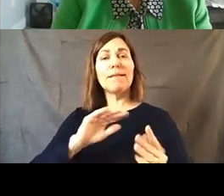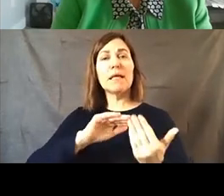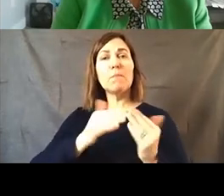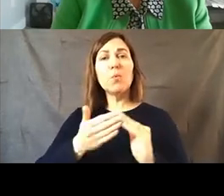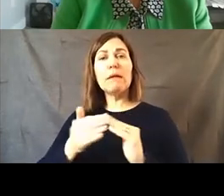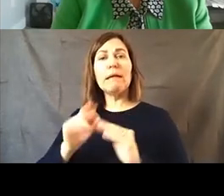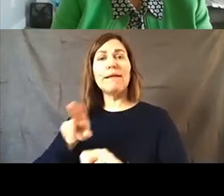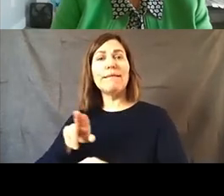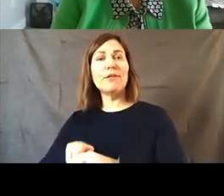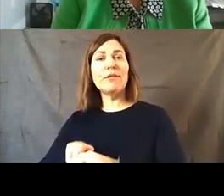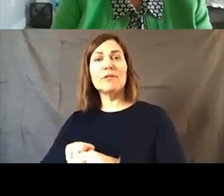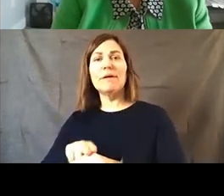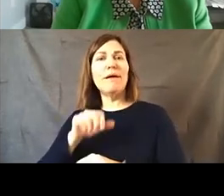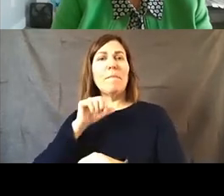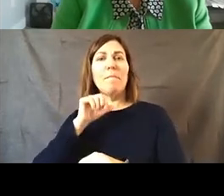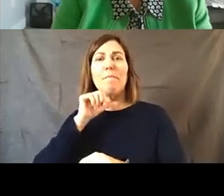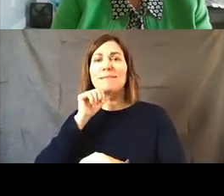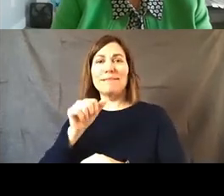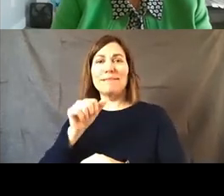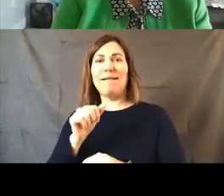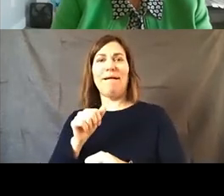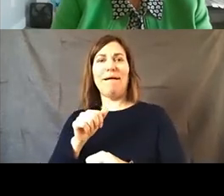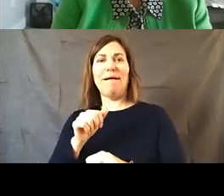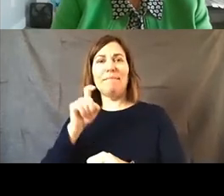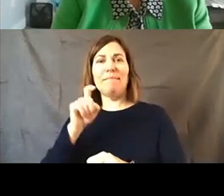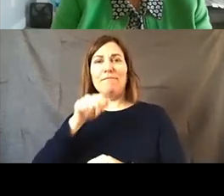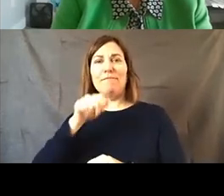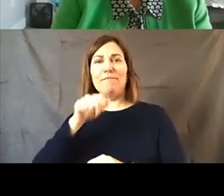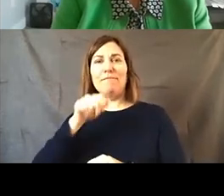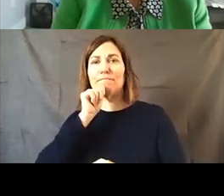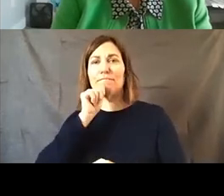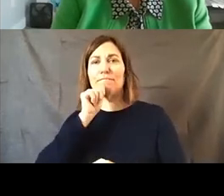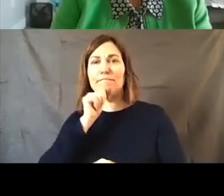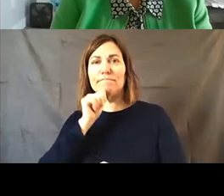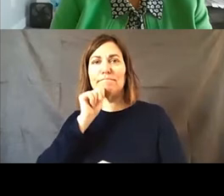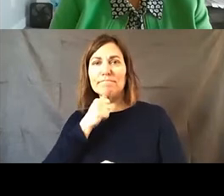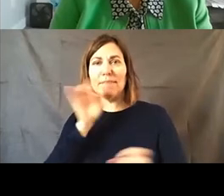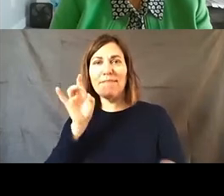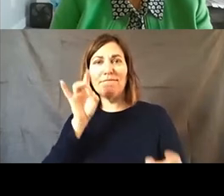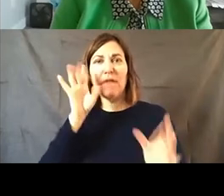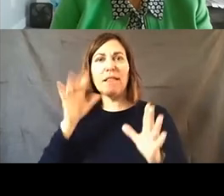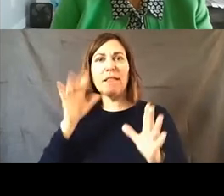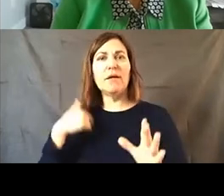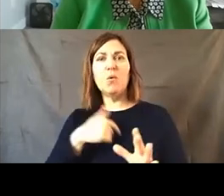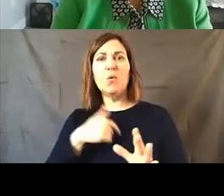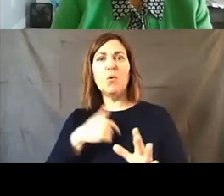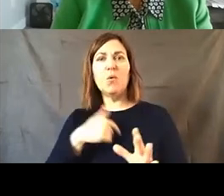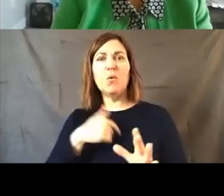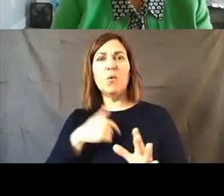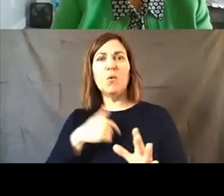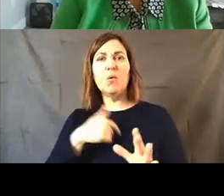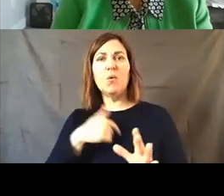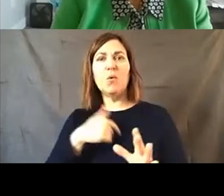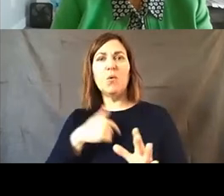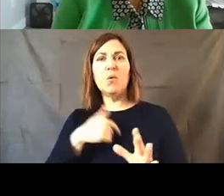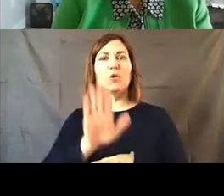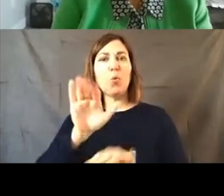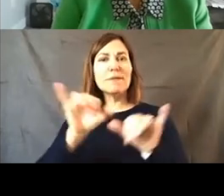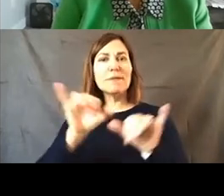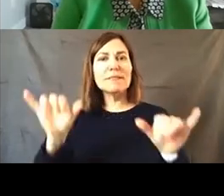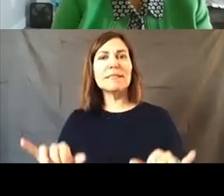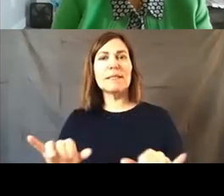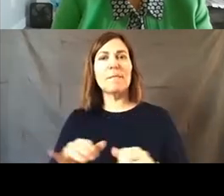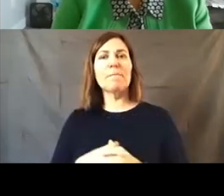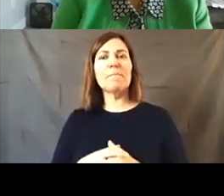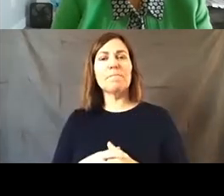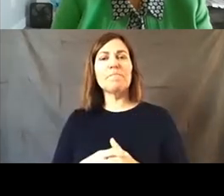be exposed to violence. We must not be forcibly assimilated into your system. What do I